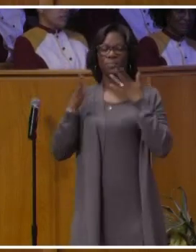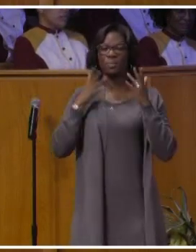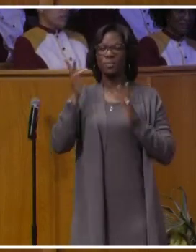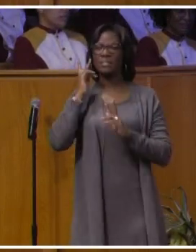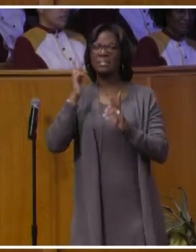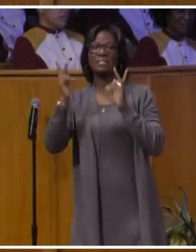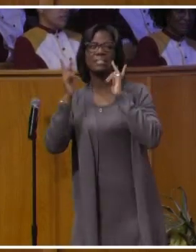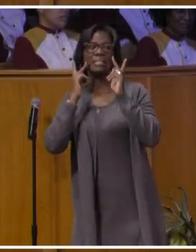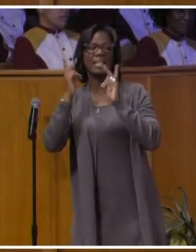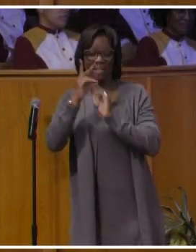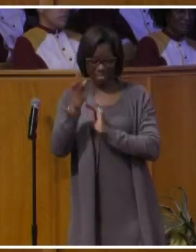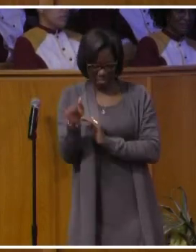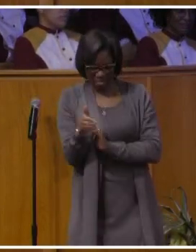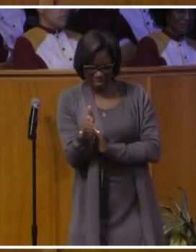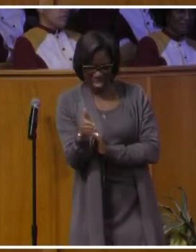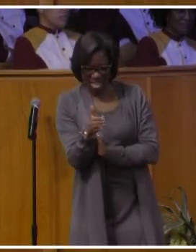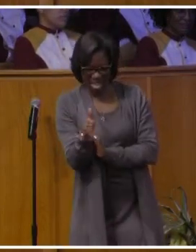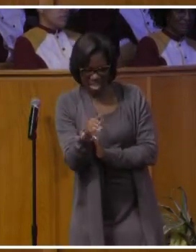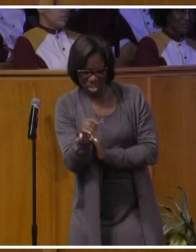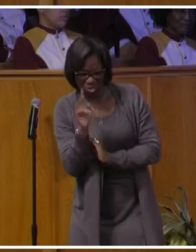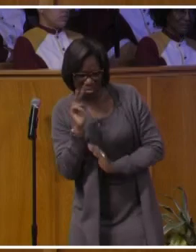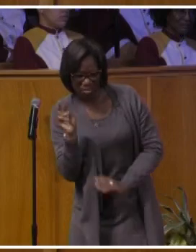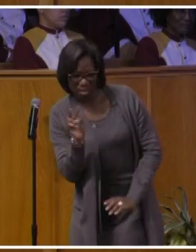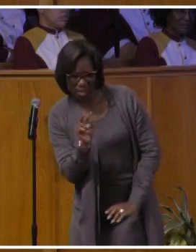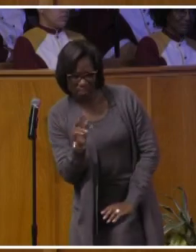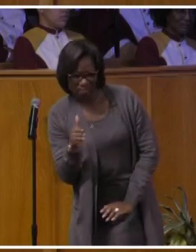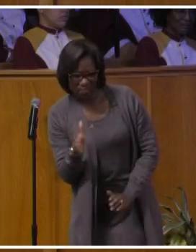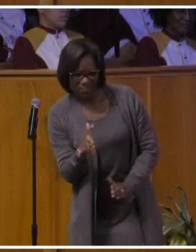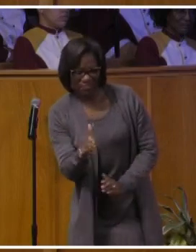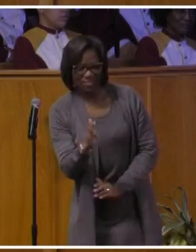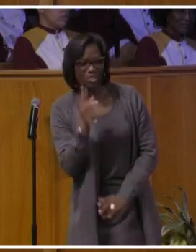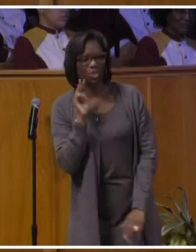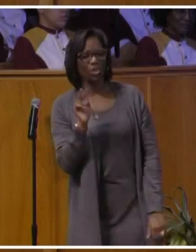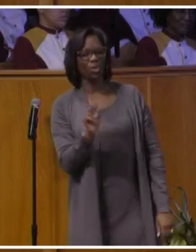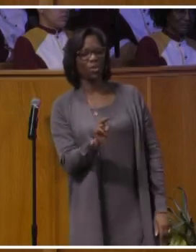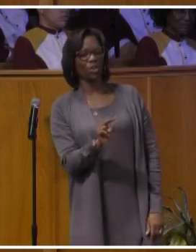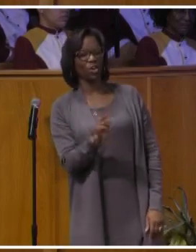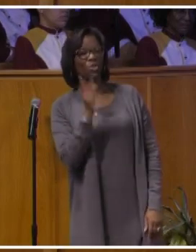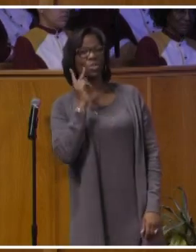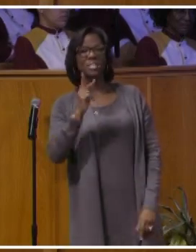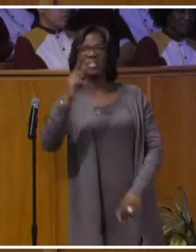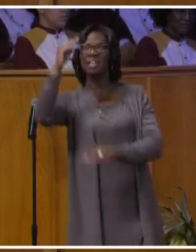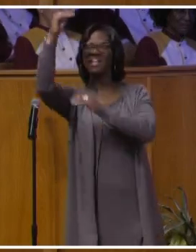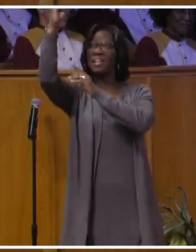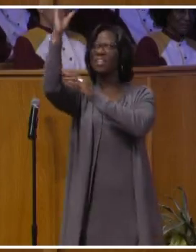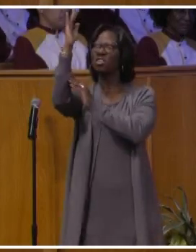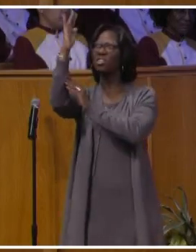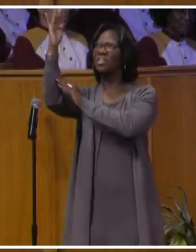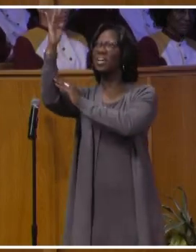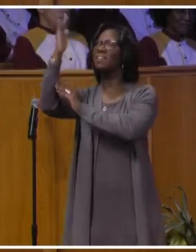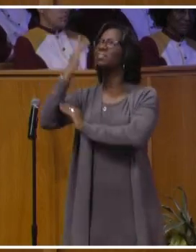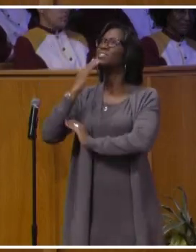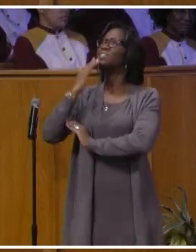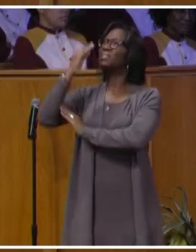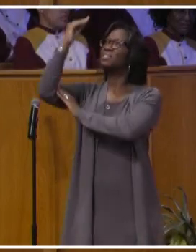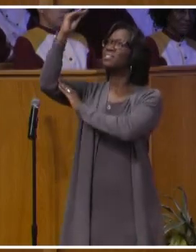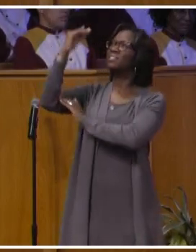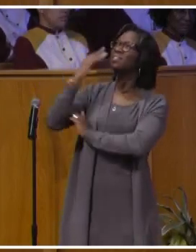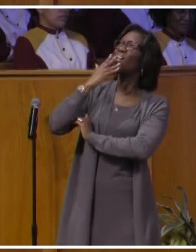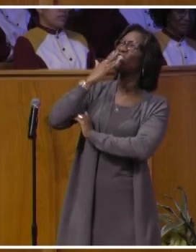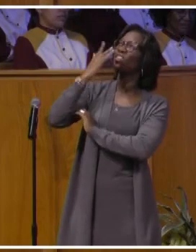the fish swimming downstream. Look at the leaves change color in the